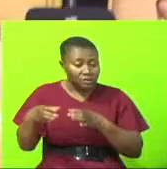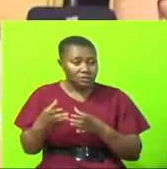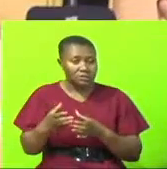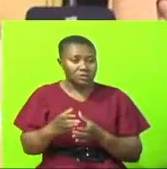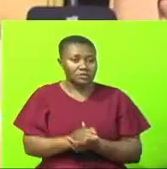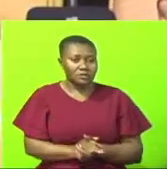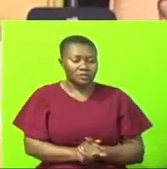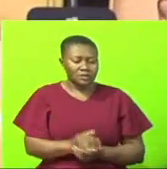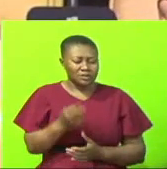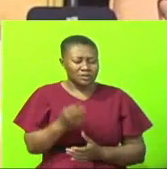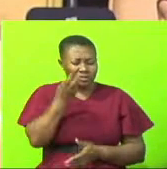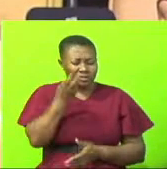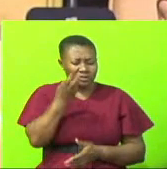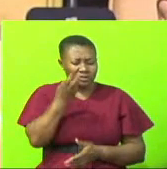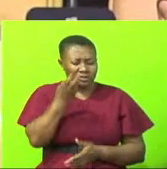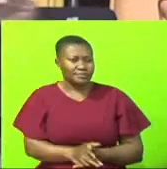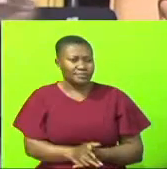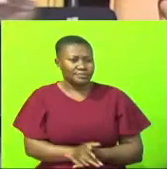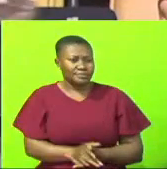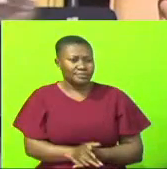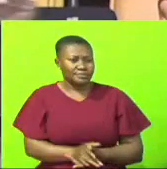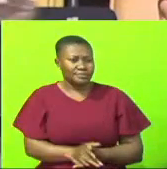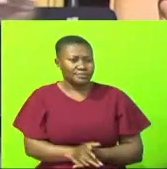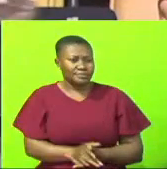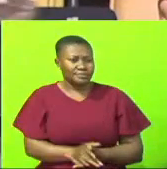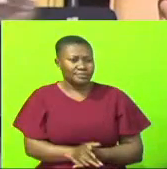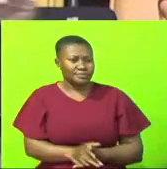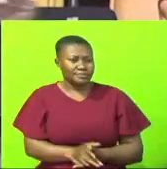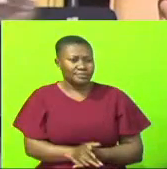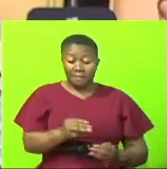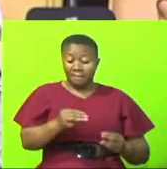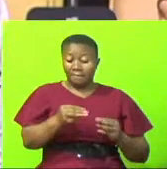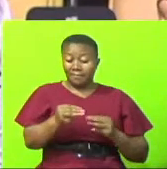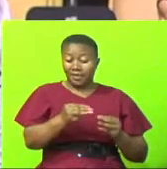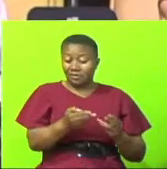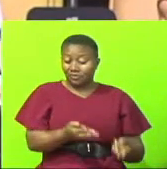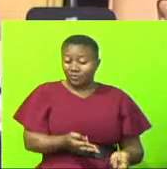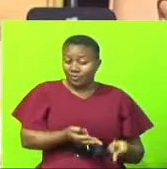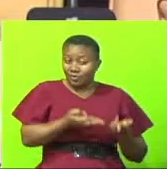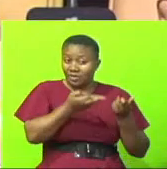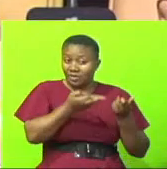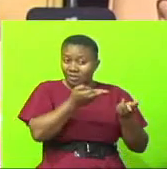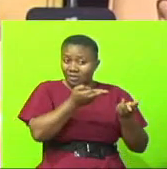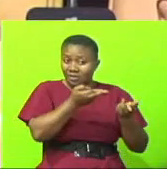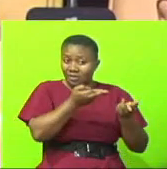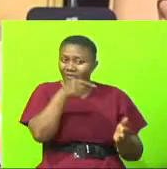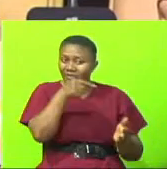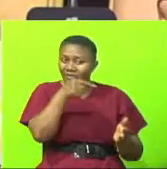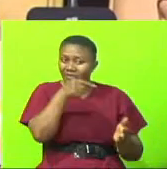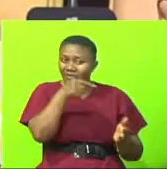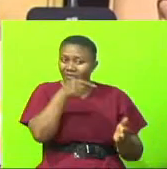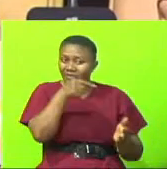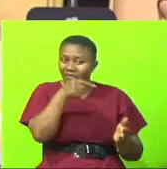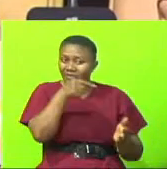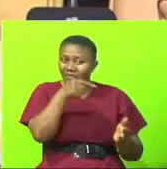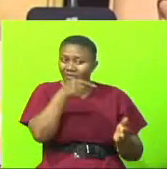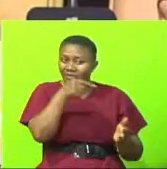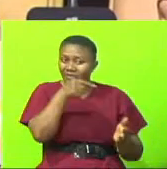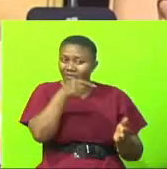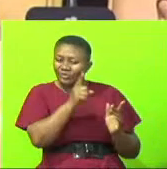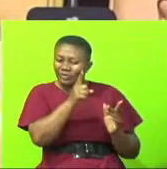Mr. Speaker, the matter that has been raised is legitimately one of public interest.